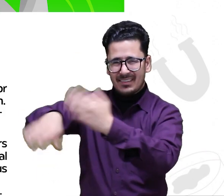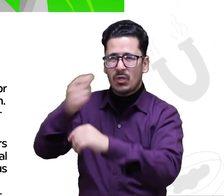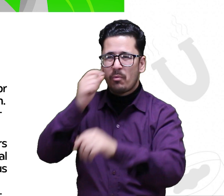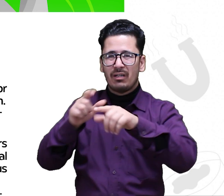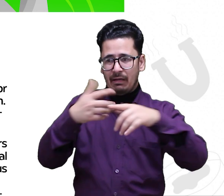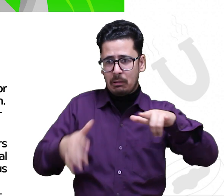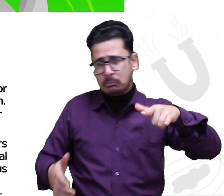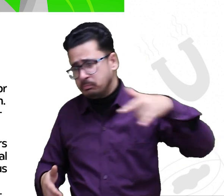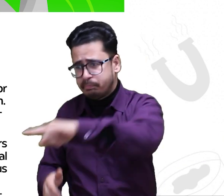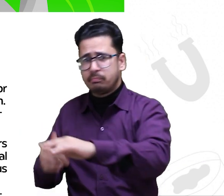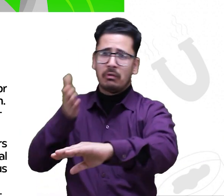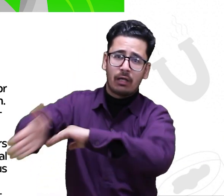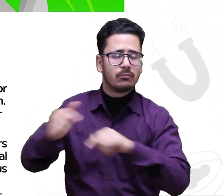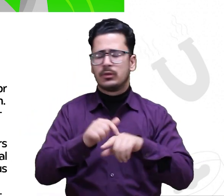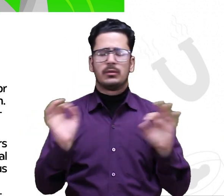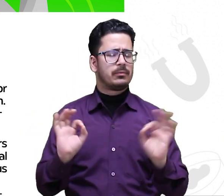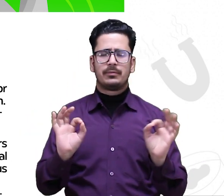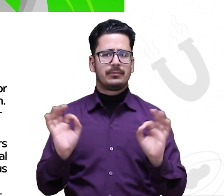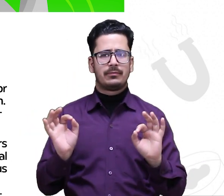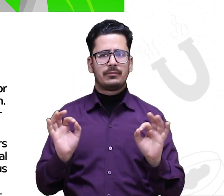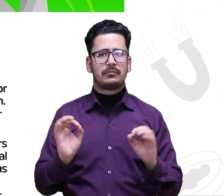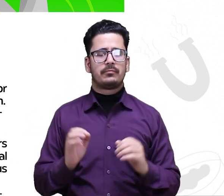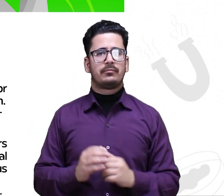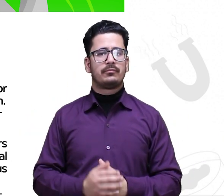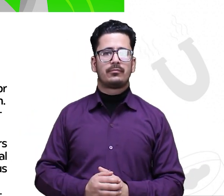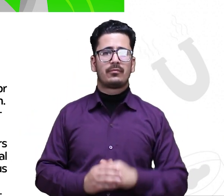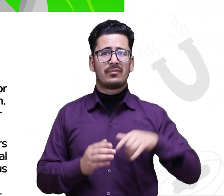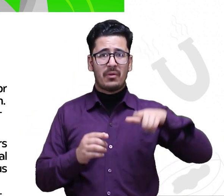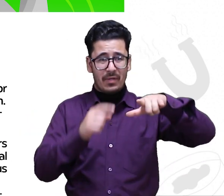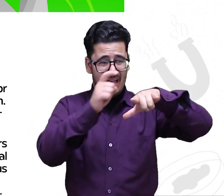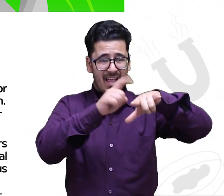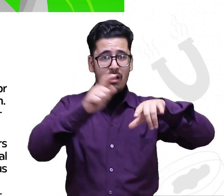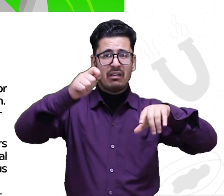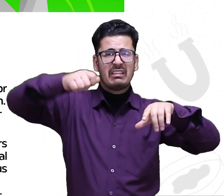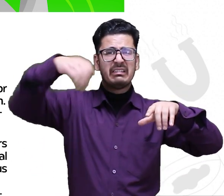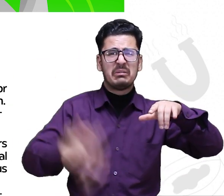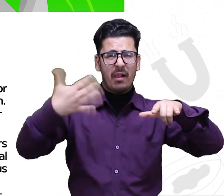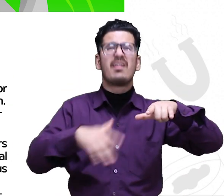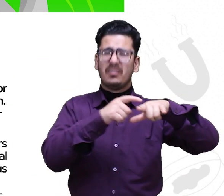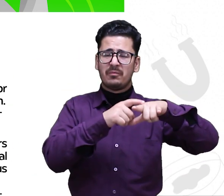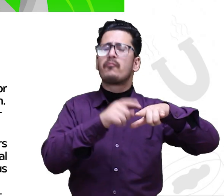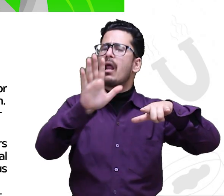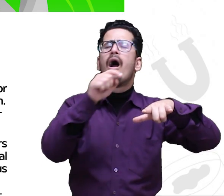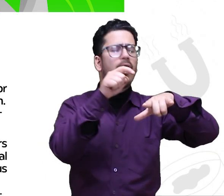collect important environmental data without putting human health at risk.